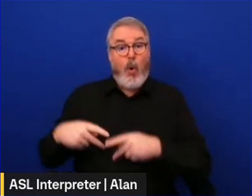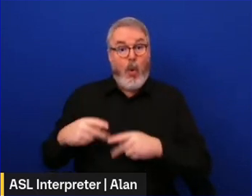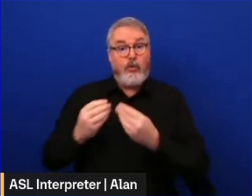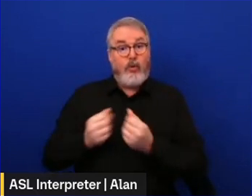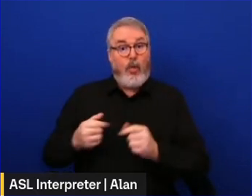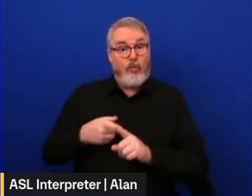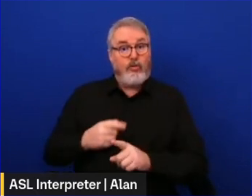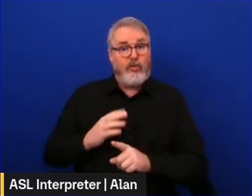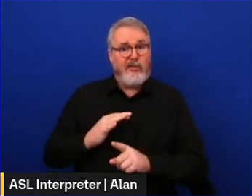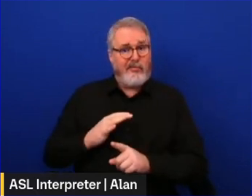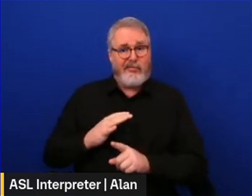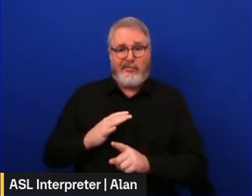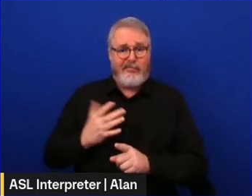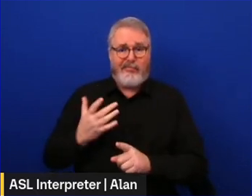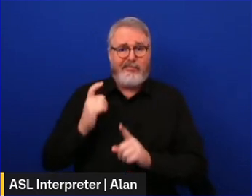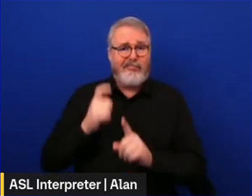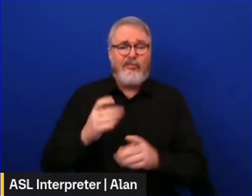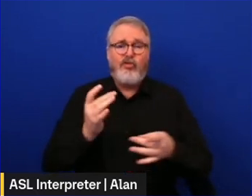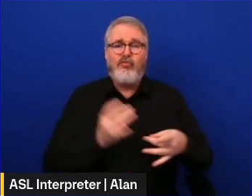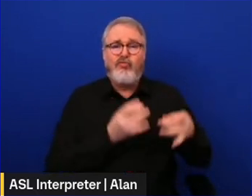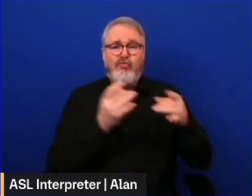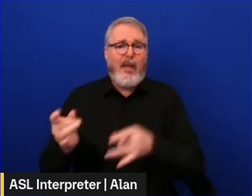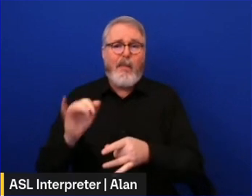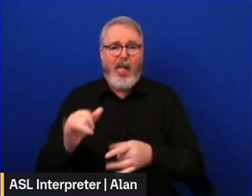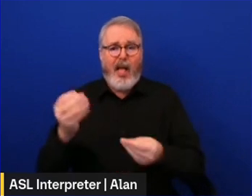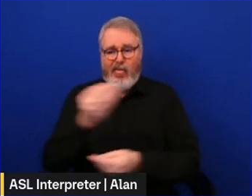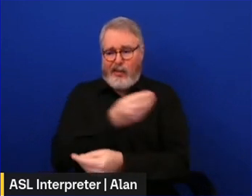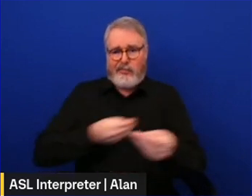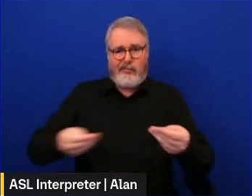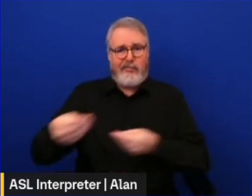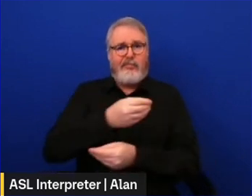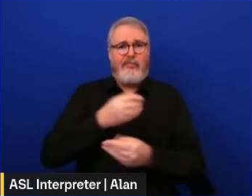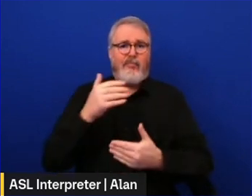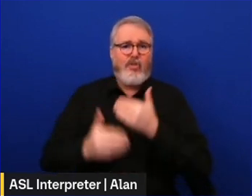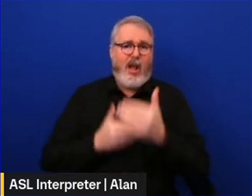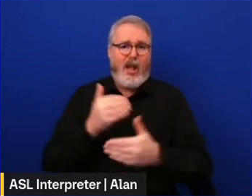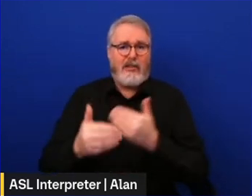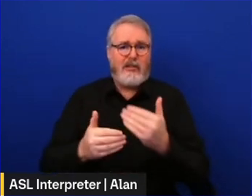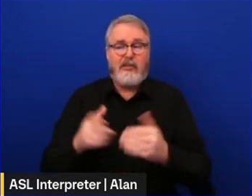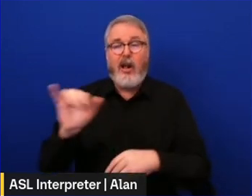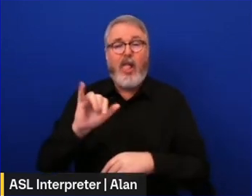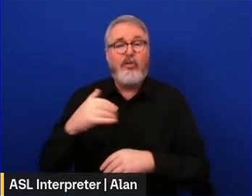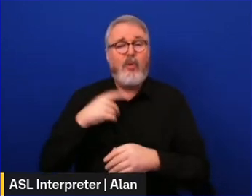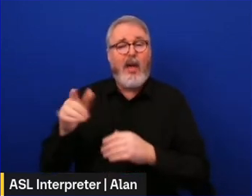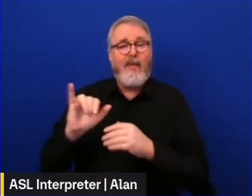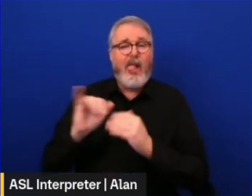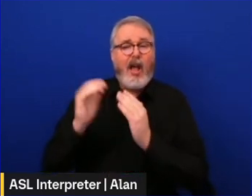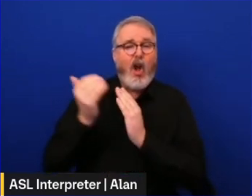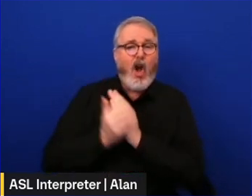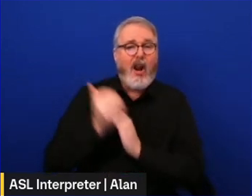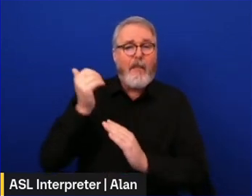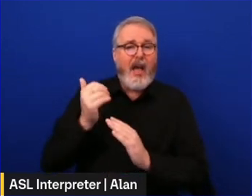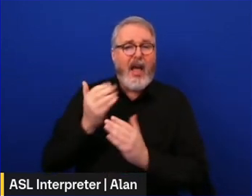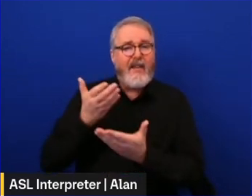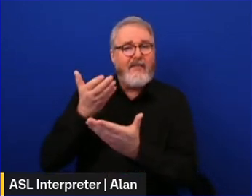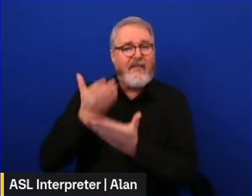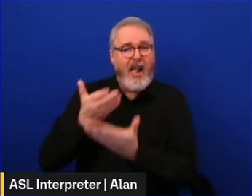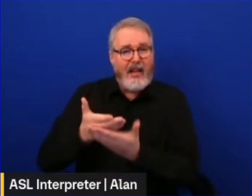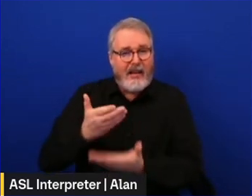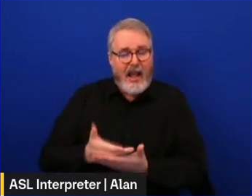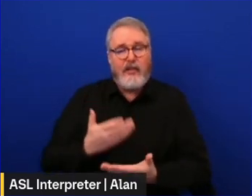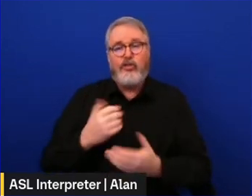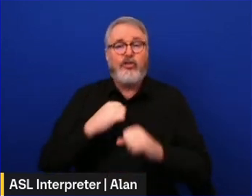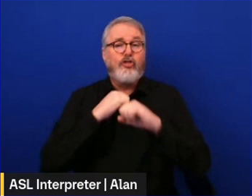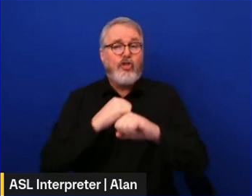that streamline the process. Okay. We have also automated validation and security